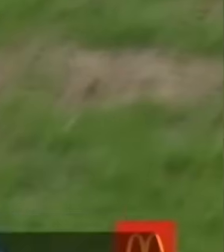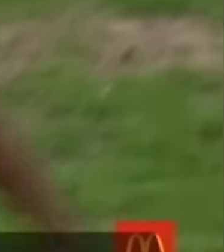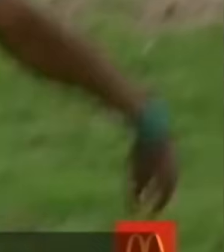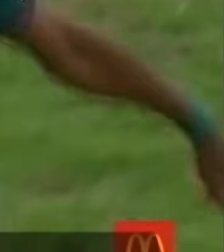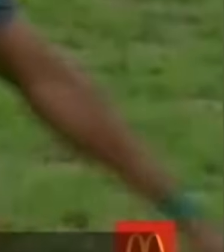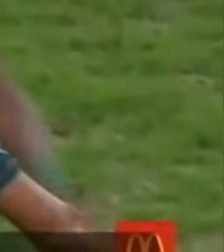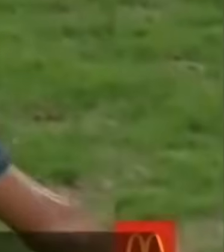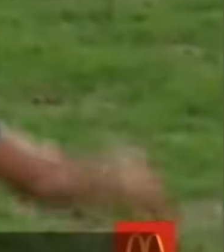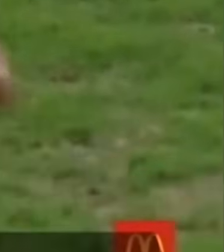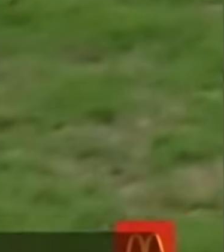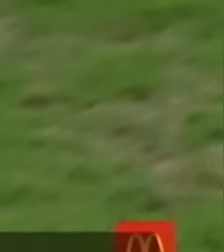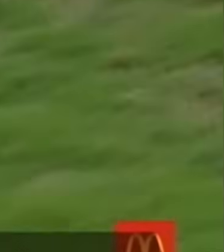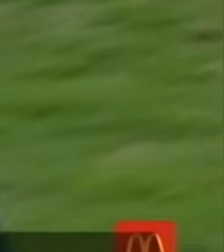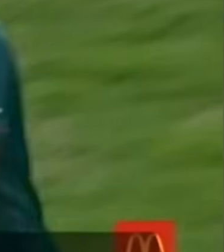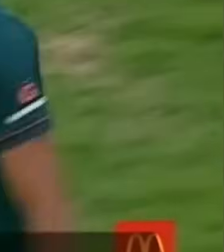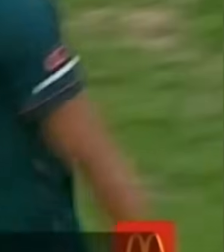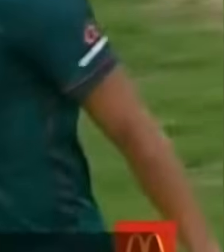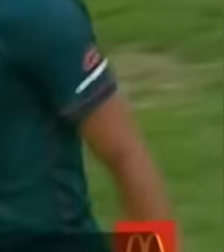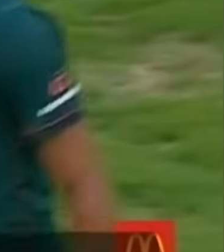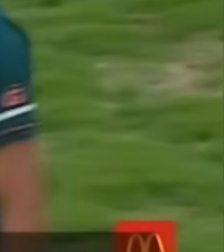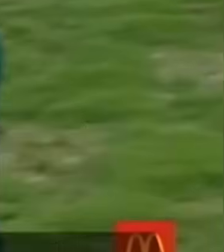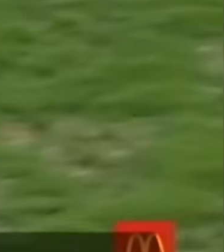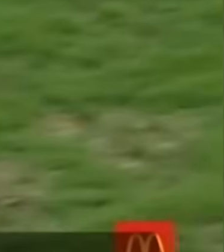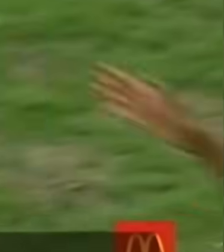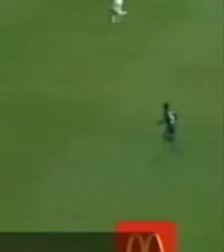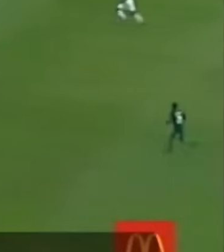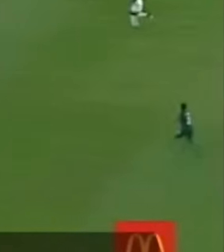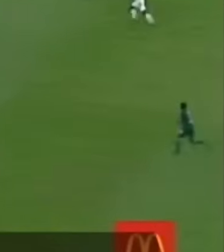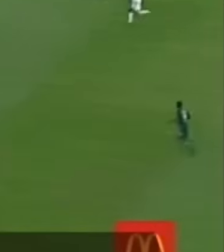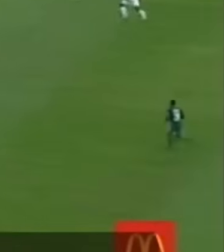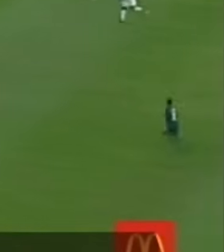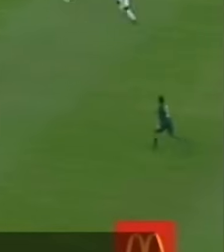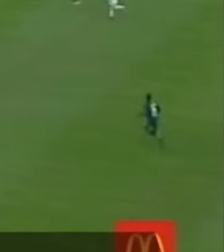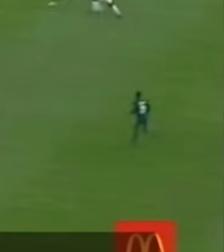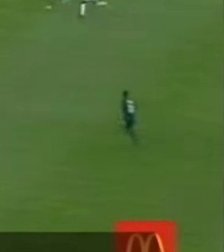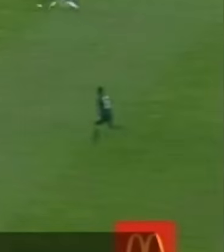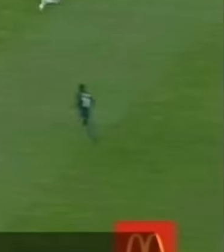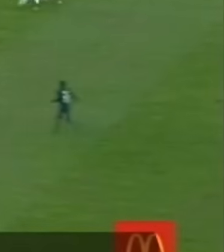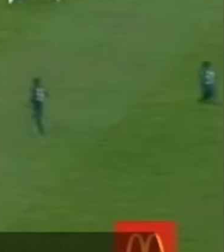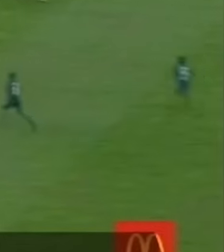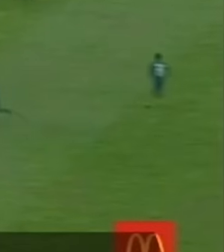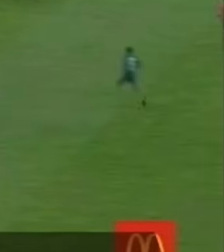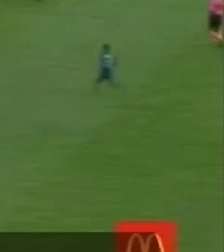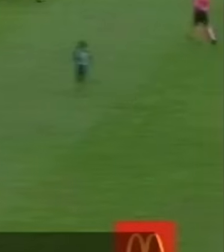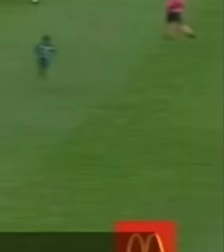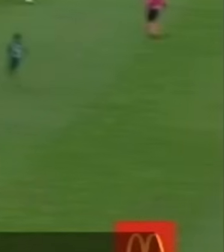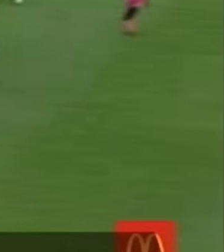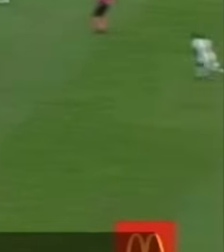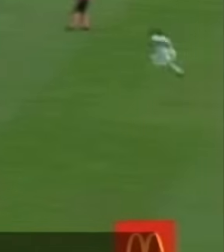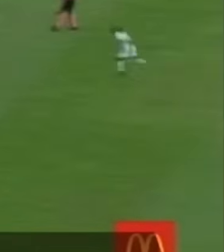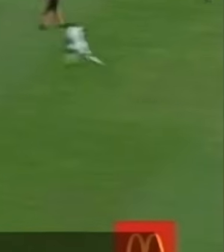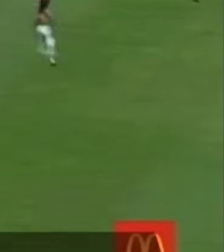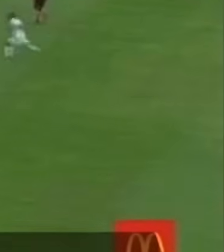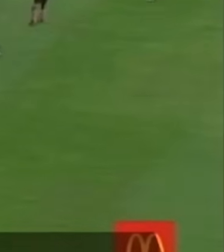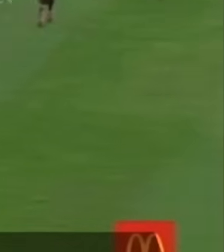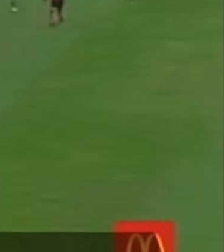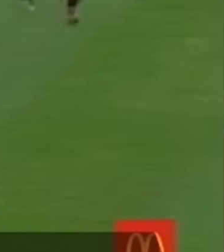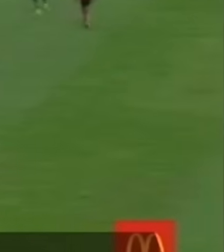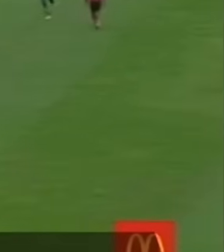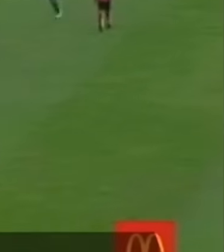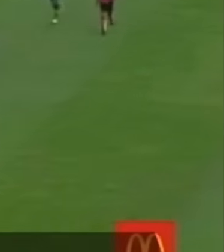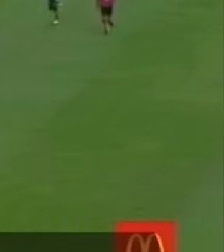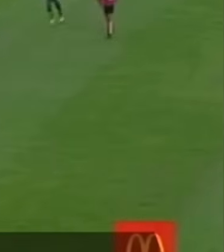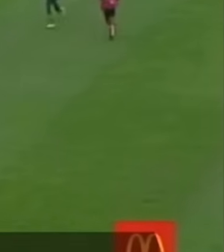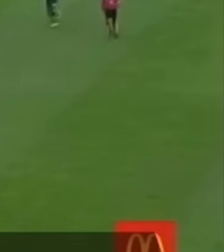he miscontrols the ball, there's no one there to pounce again. He does get there at first, but he manages to get the